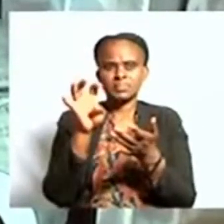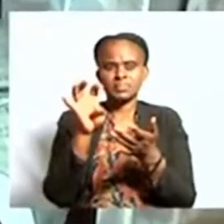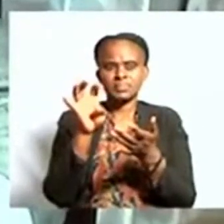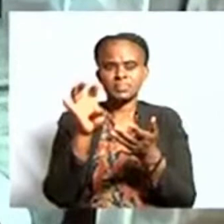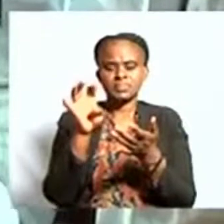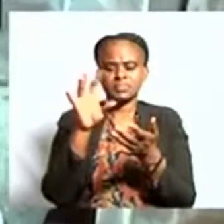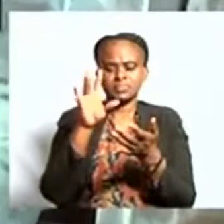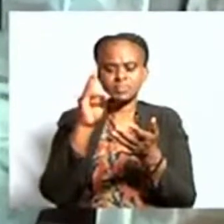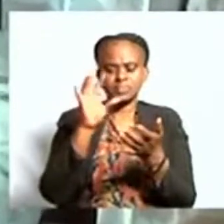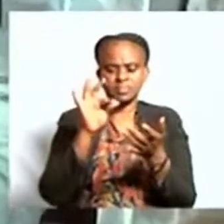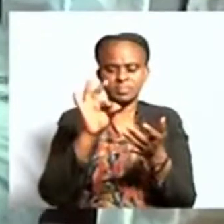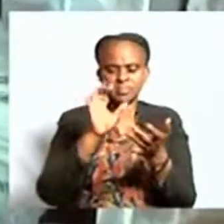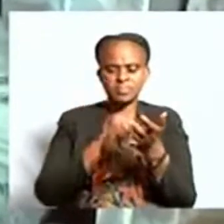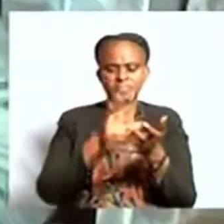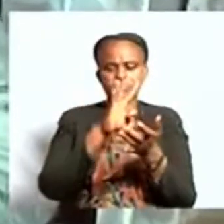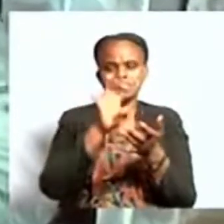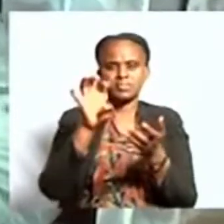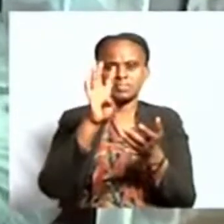79,444.